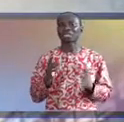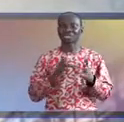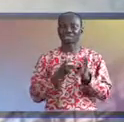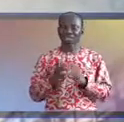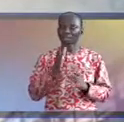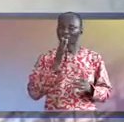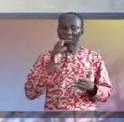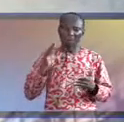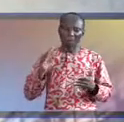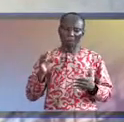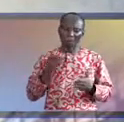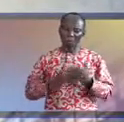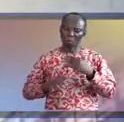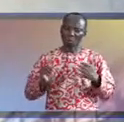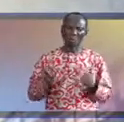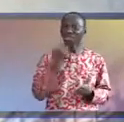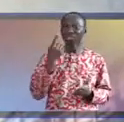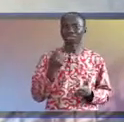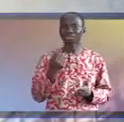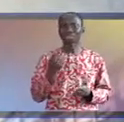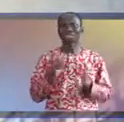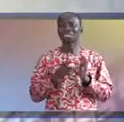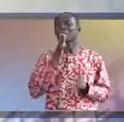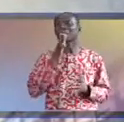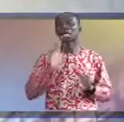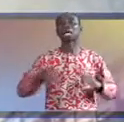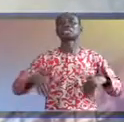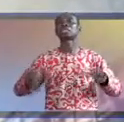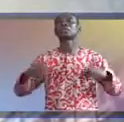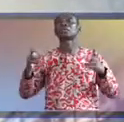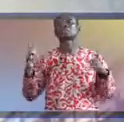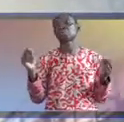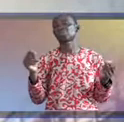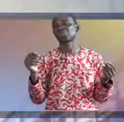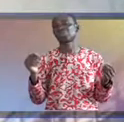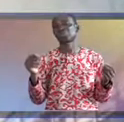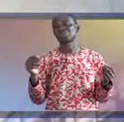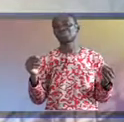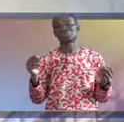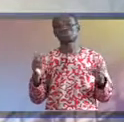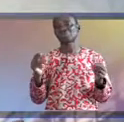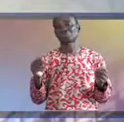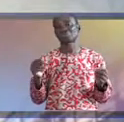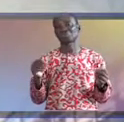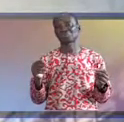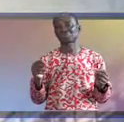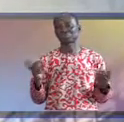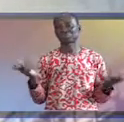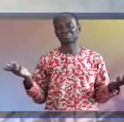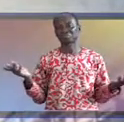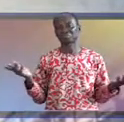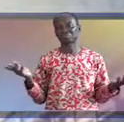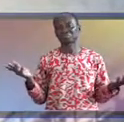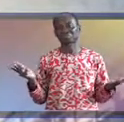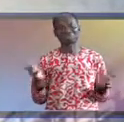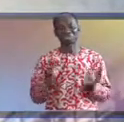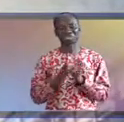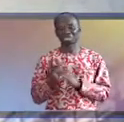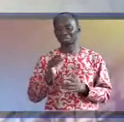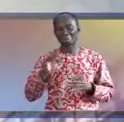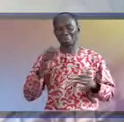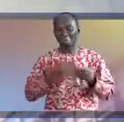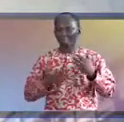no on mere on ti ase bio no wa wo Jesus afibia ana se mfie aduasem bia na Yesu ya wo no da